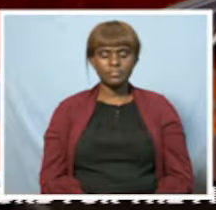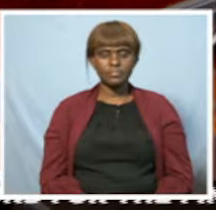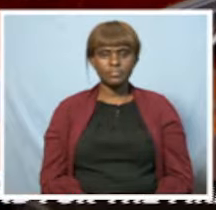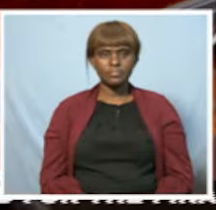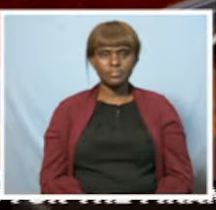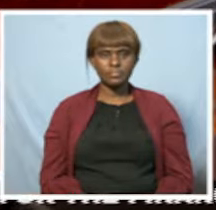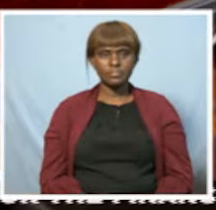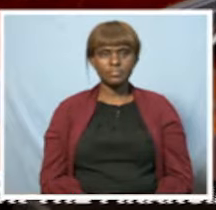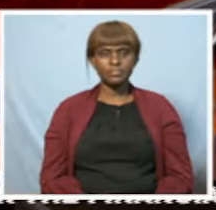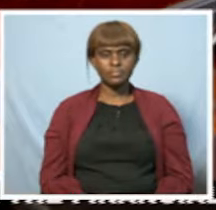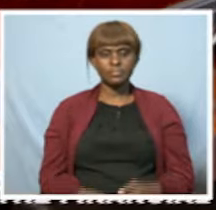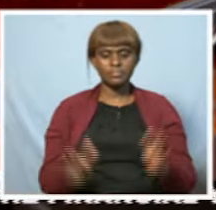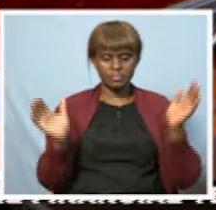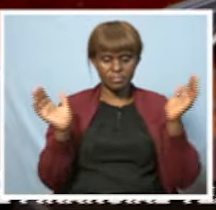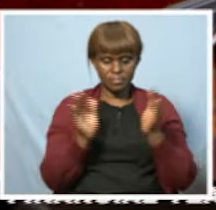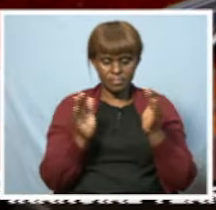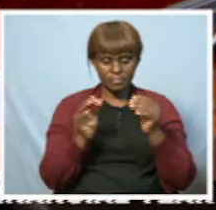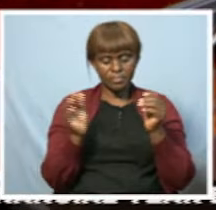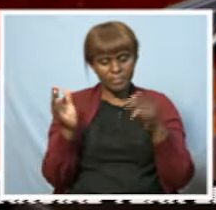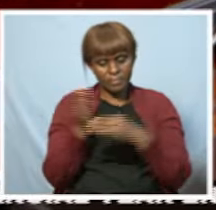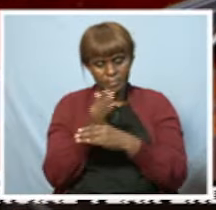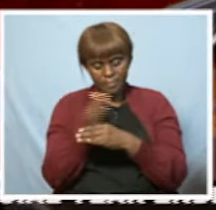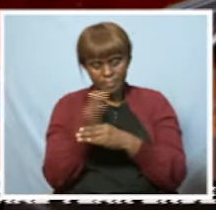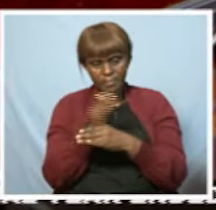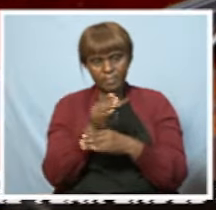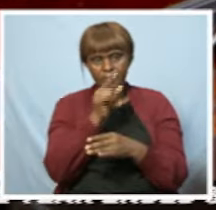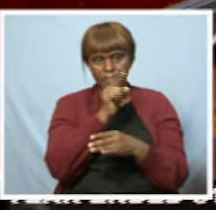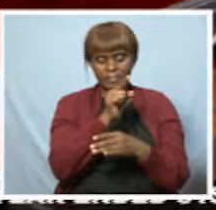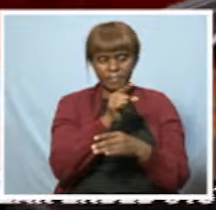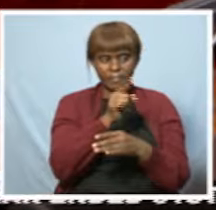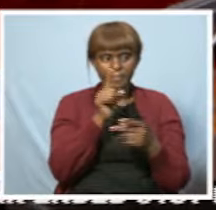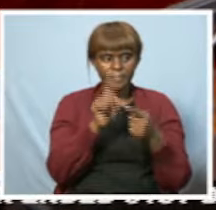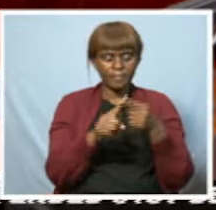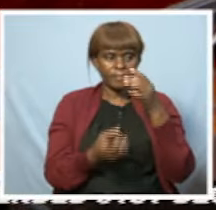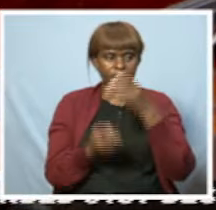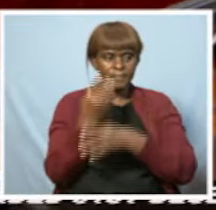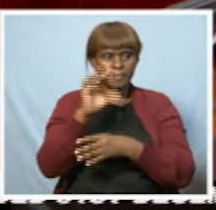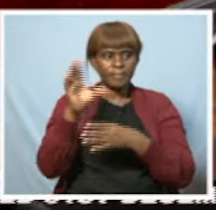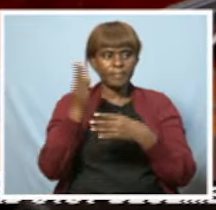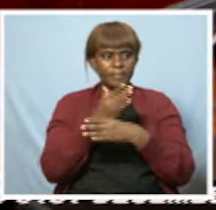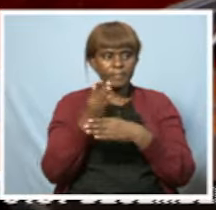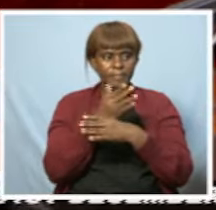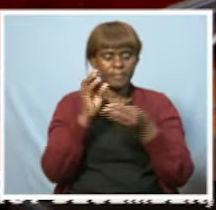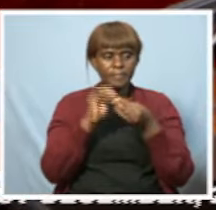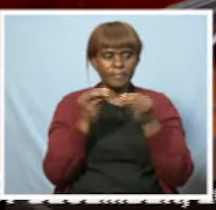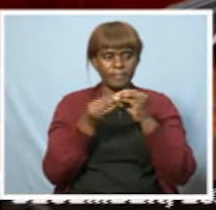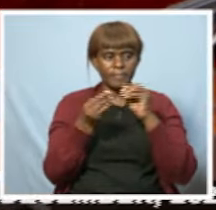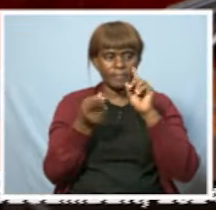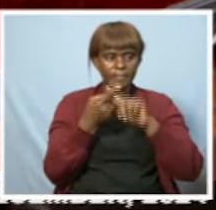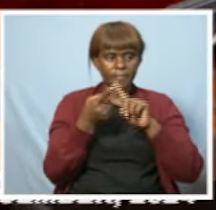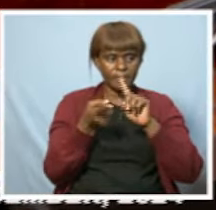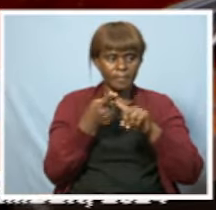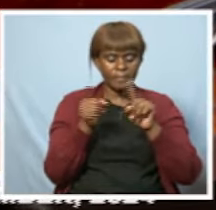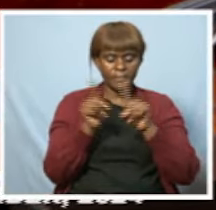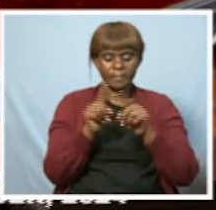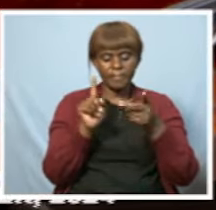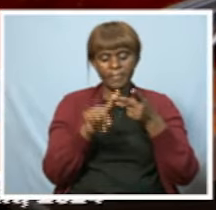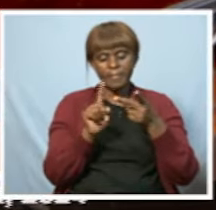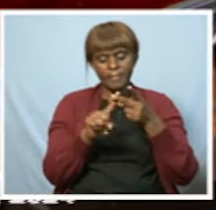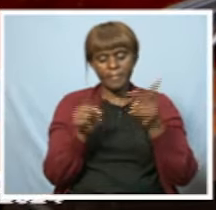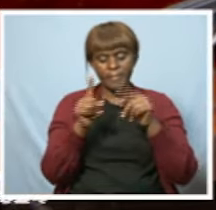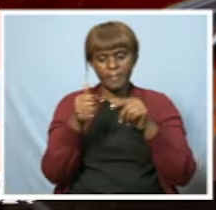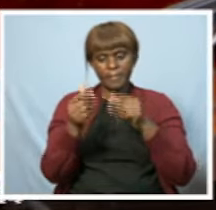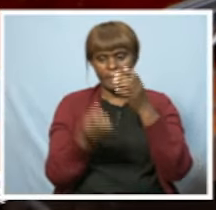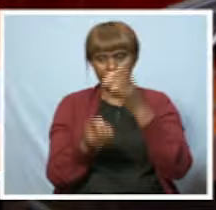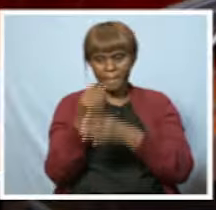medium enterprise. This is to grow their business, number one, and number two, when